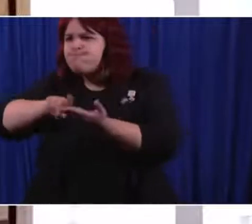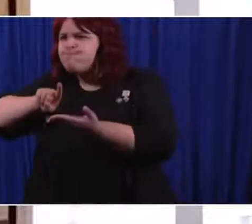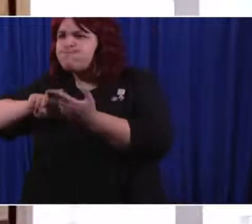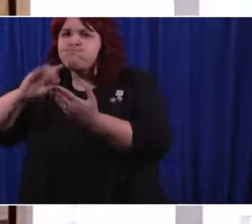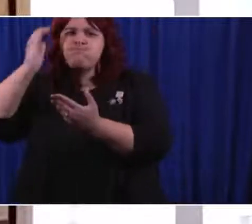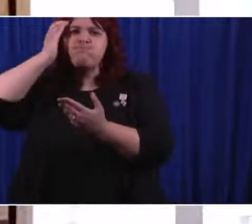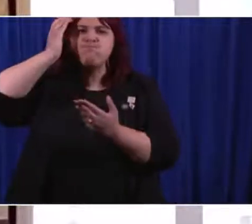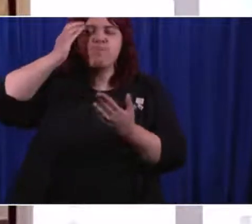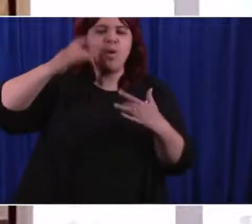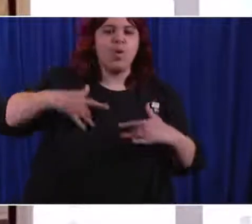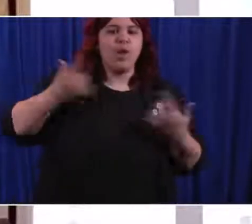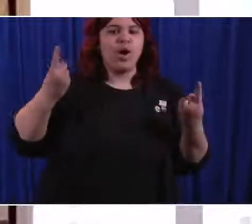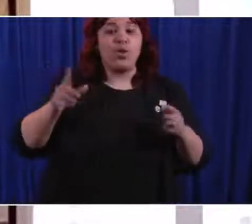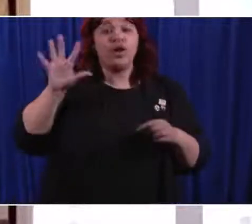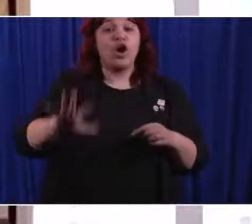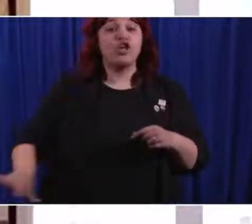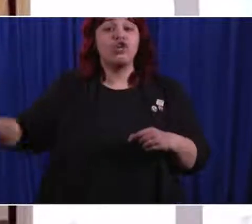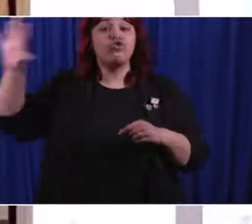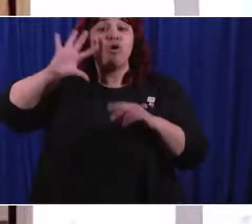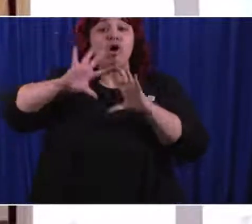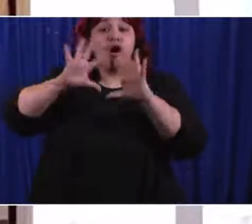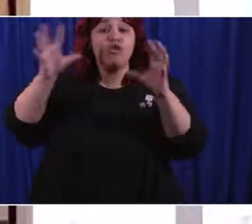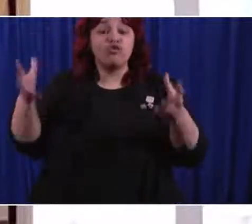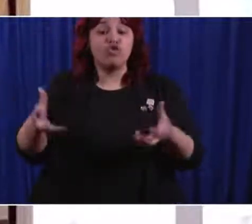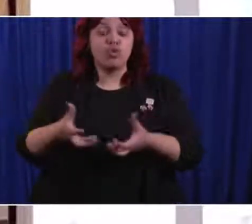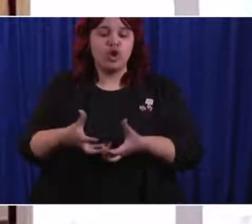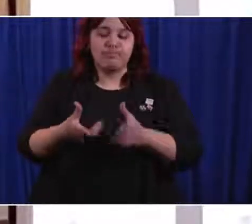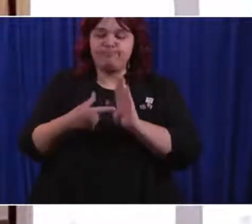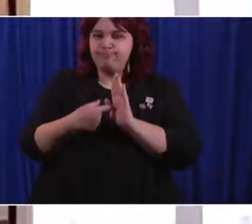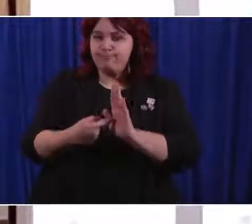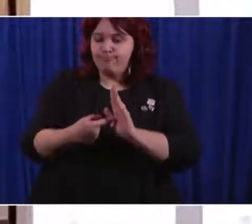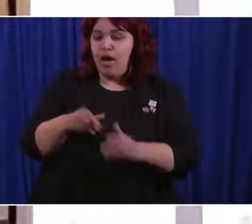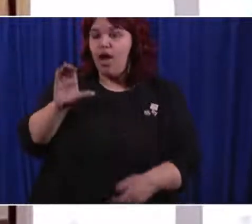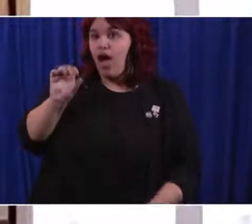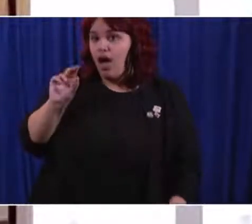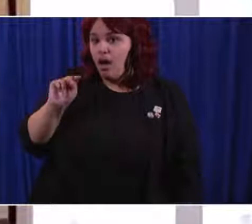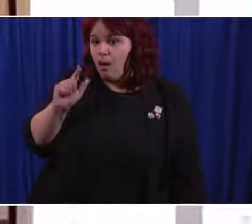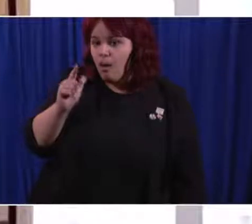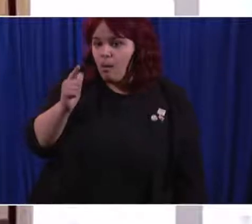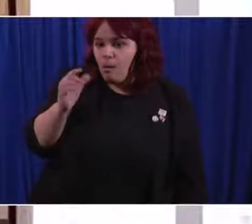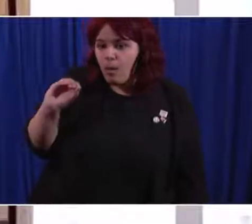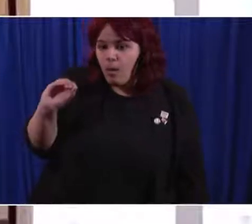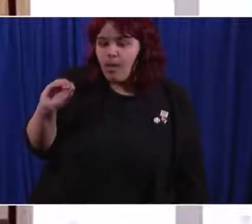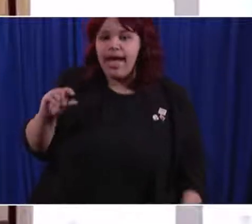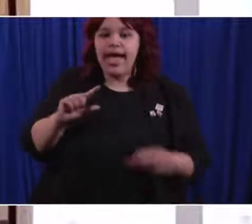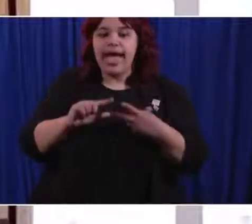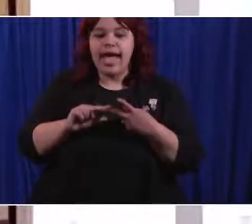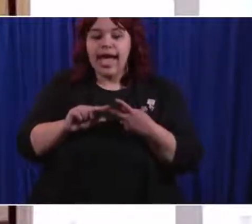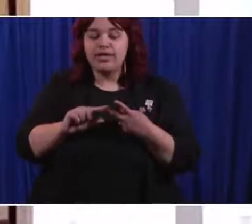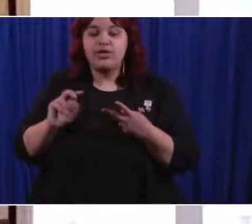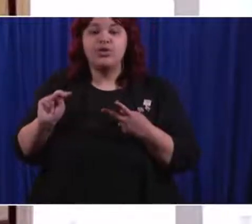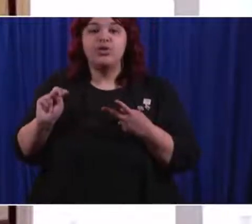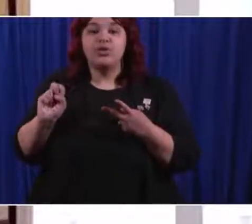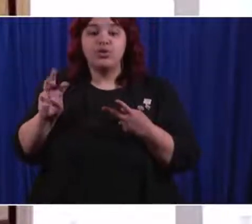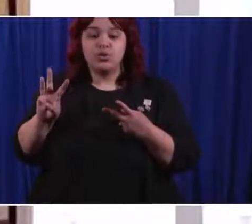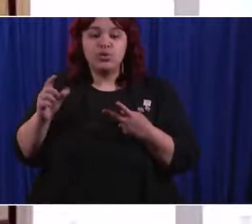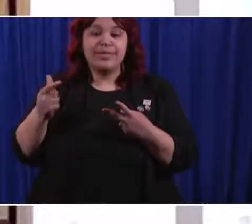that are thankfully restricted right now to remote portions of those